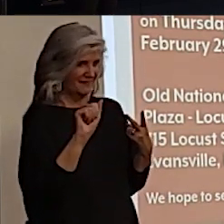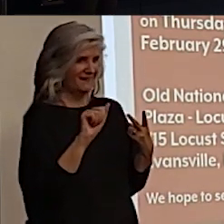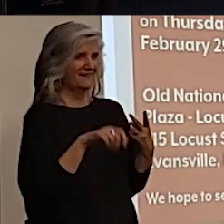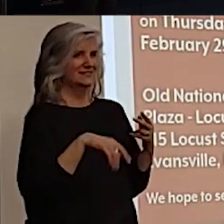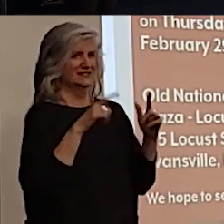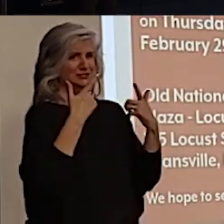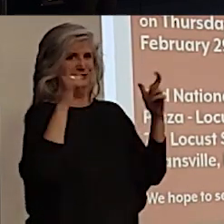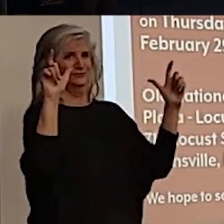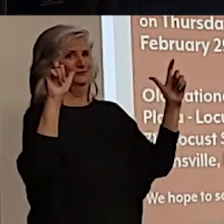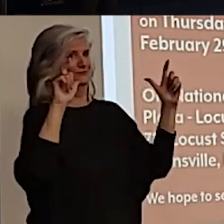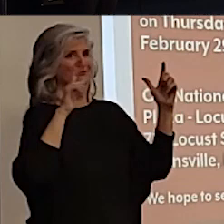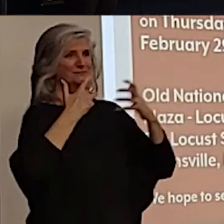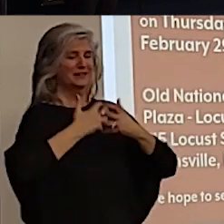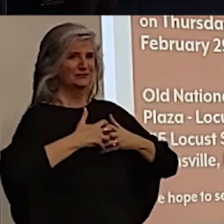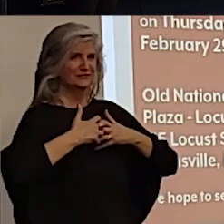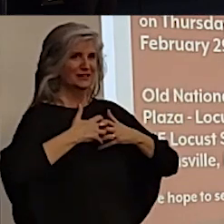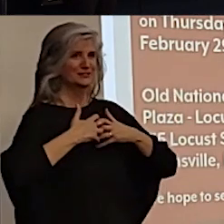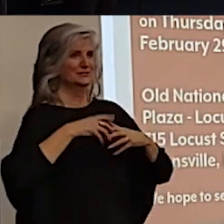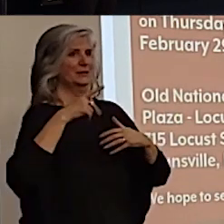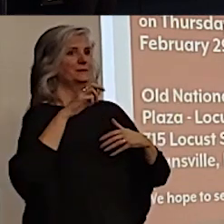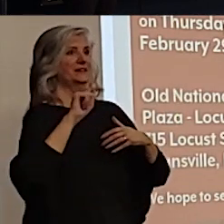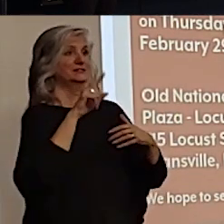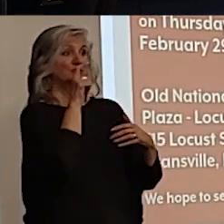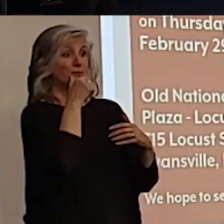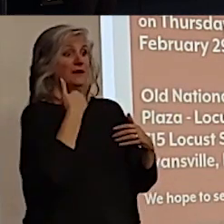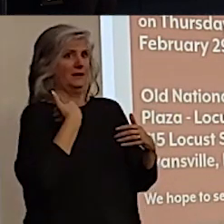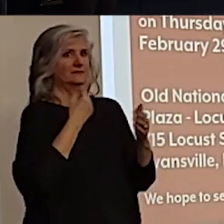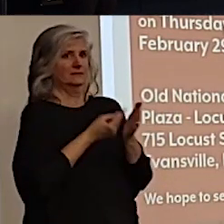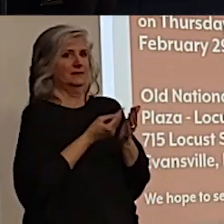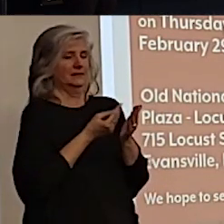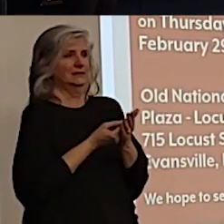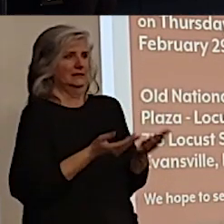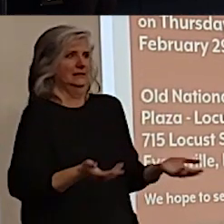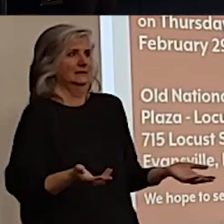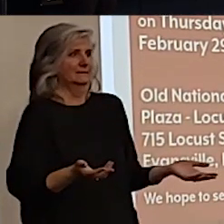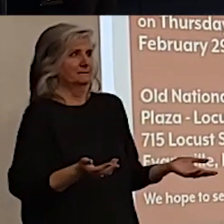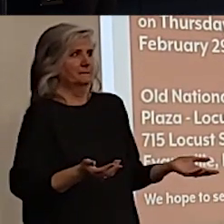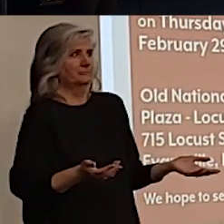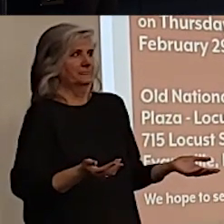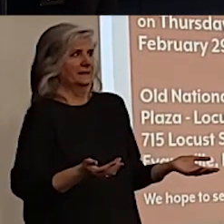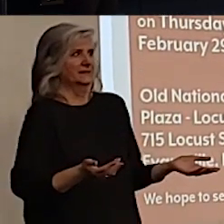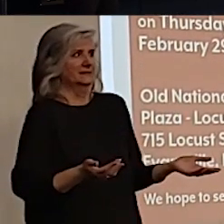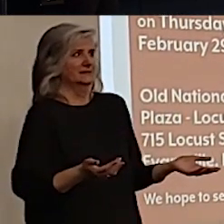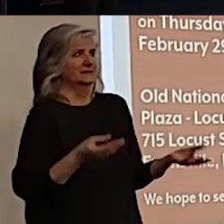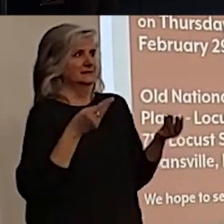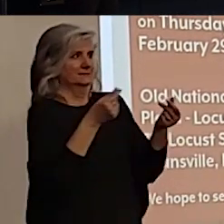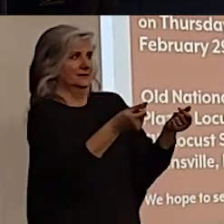huge manufacturing plants who have the money to